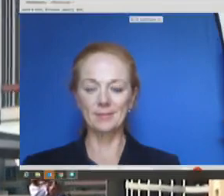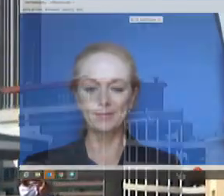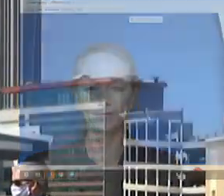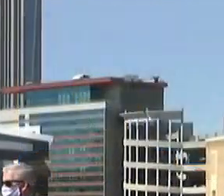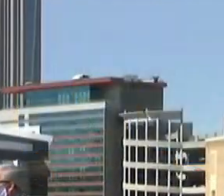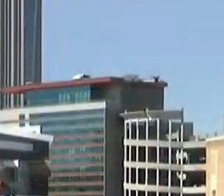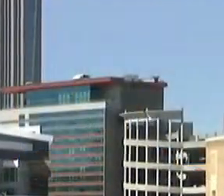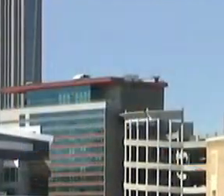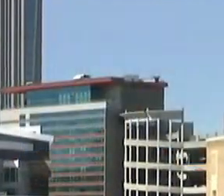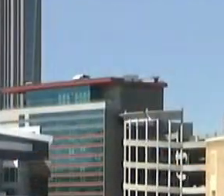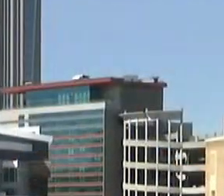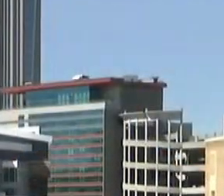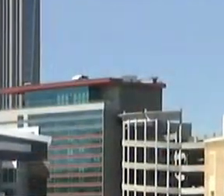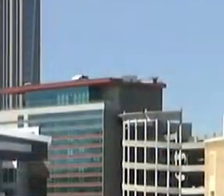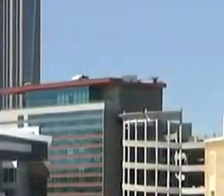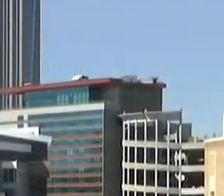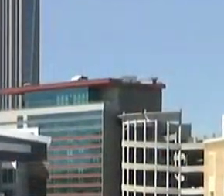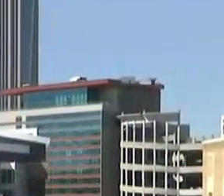emergency, they did